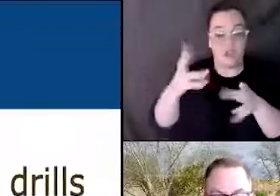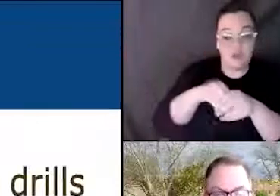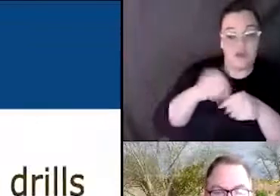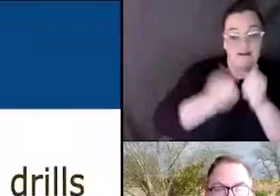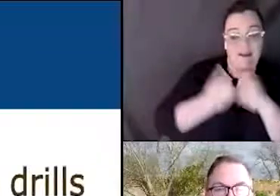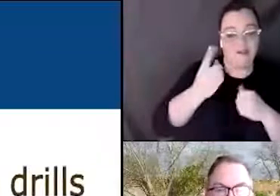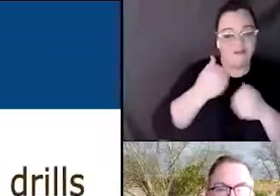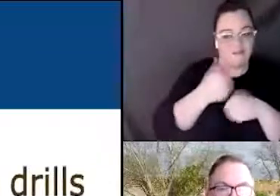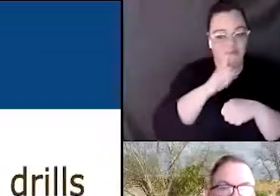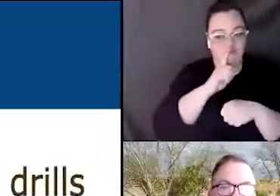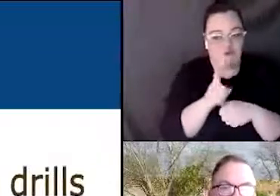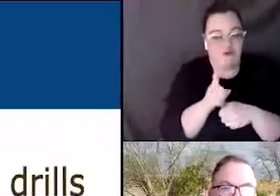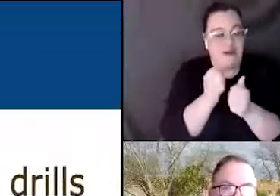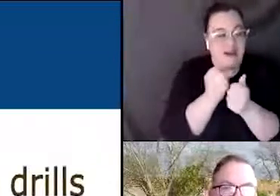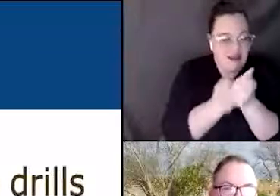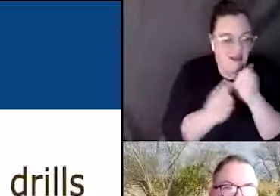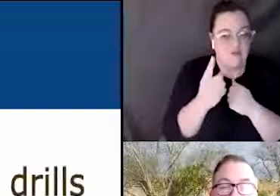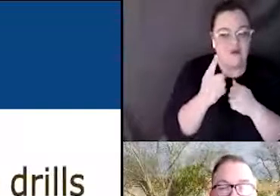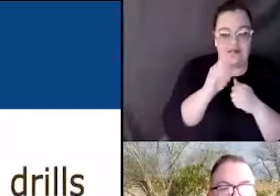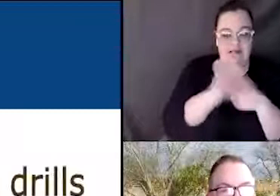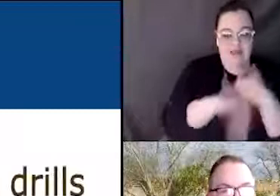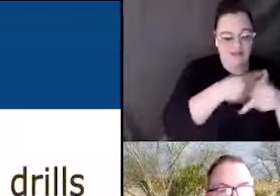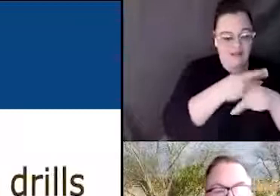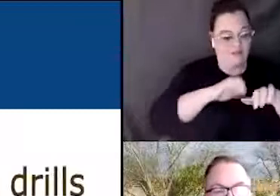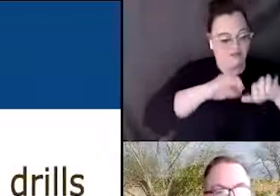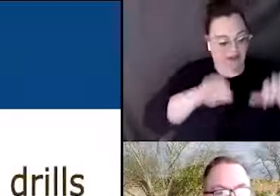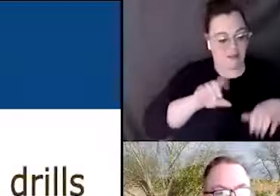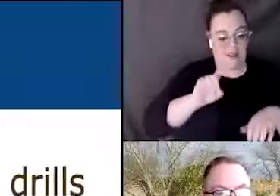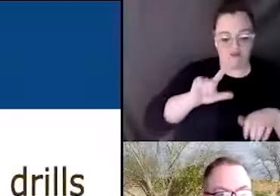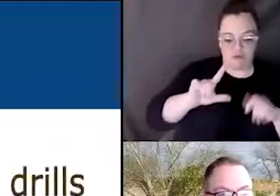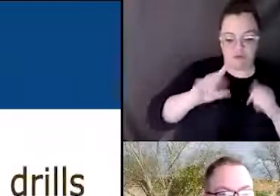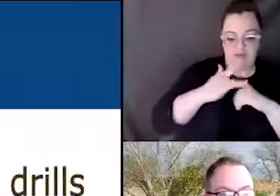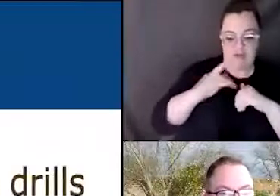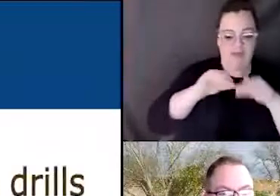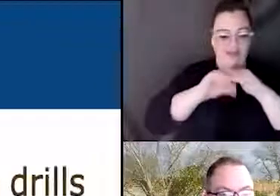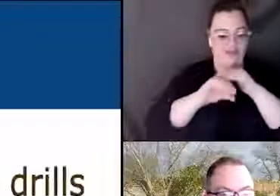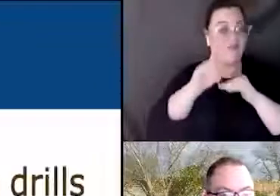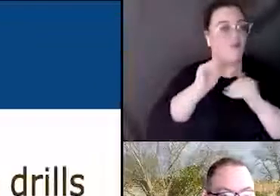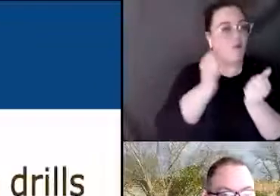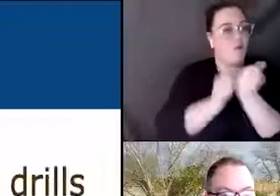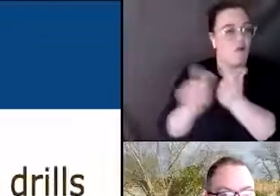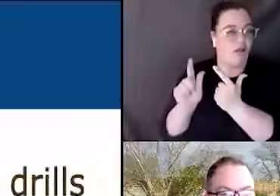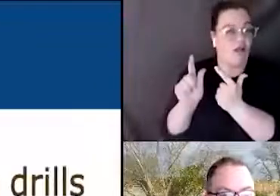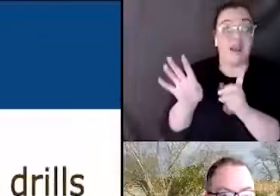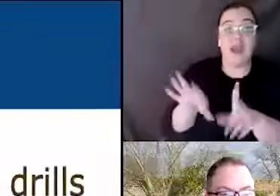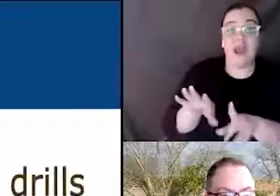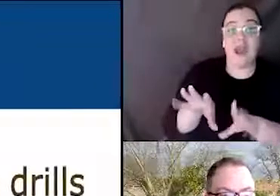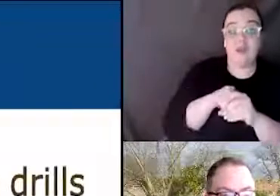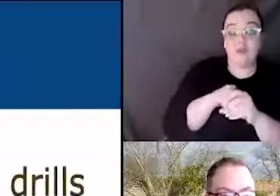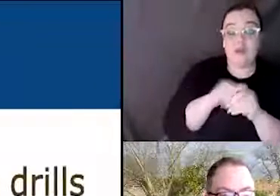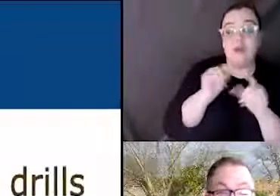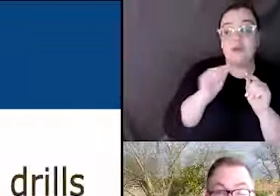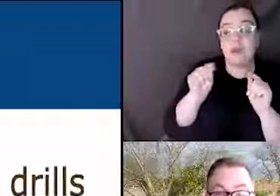make sure that the type of drill and exercise you're doing is for everyone in your organization, including for those